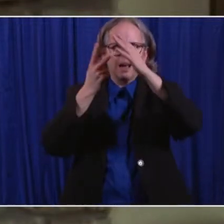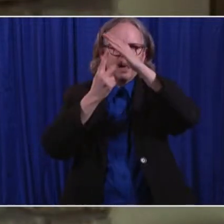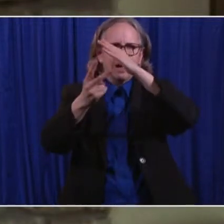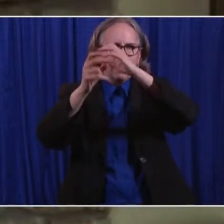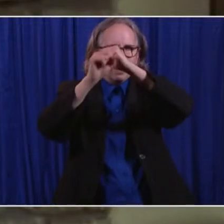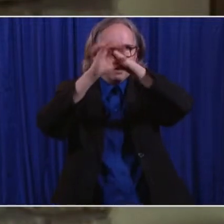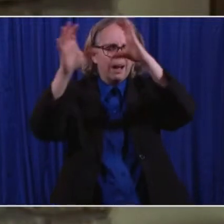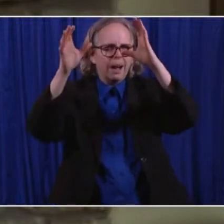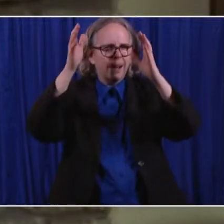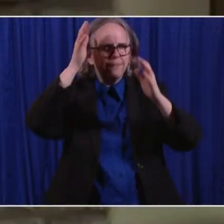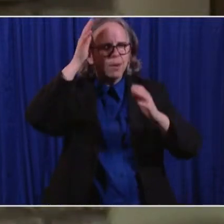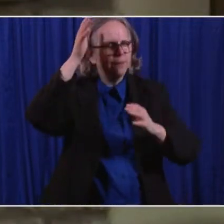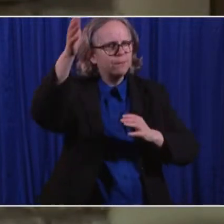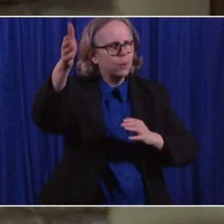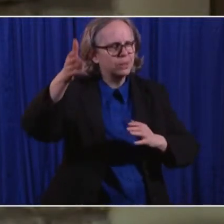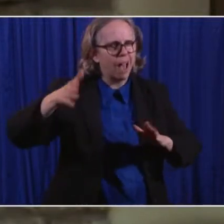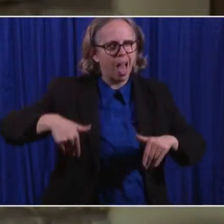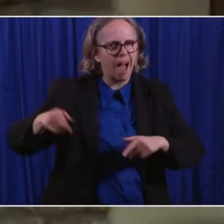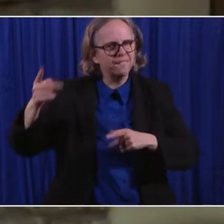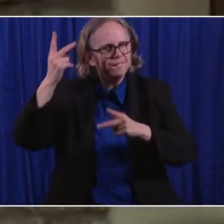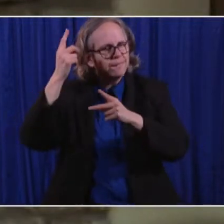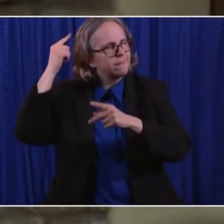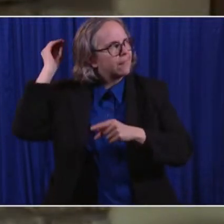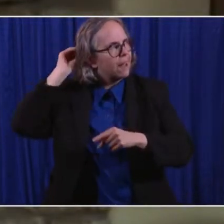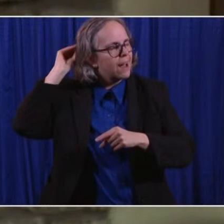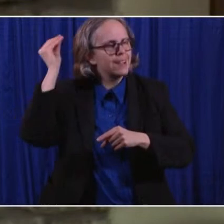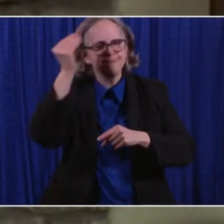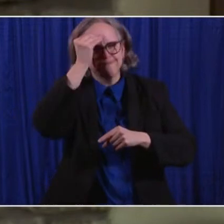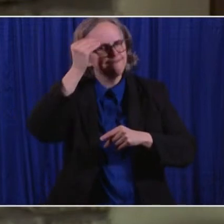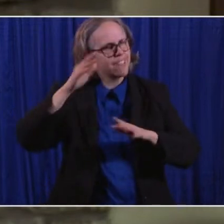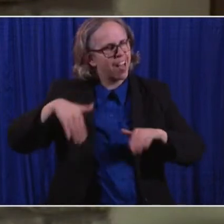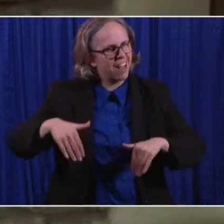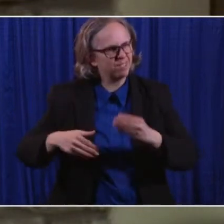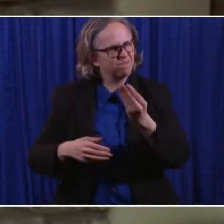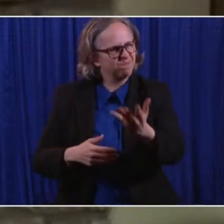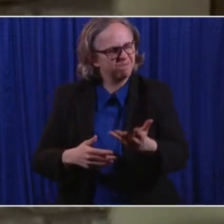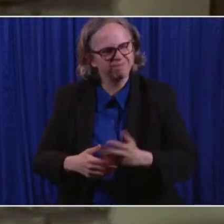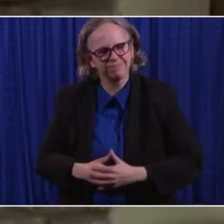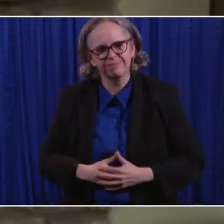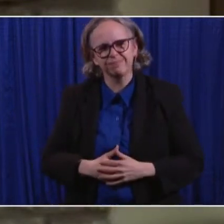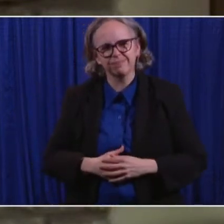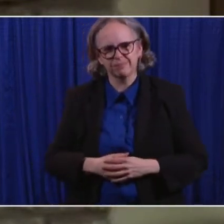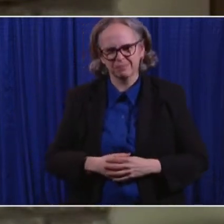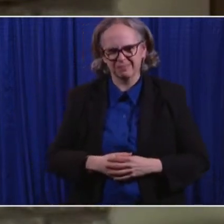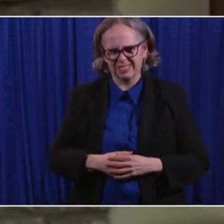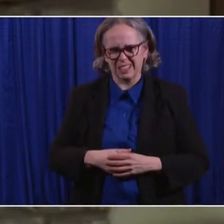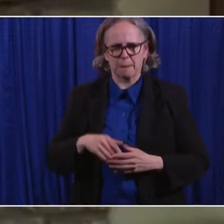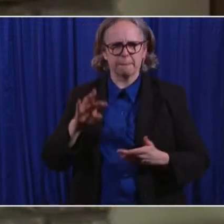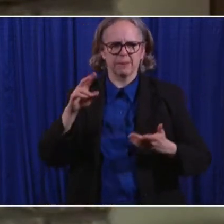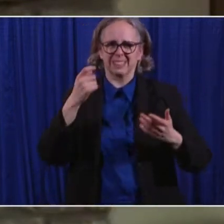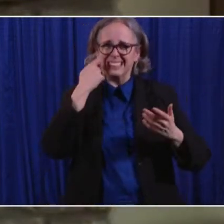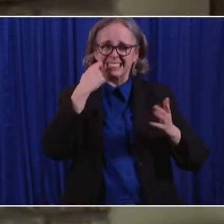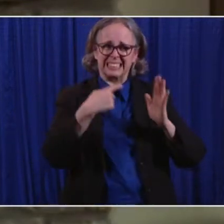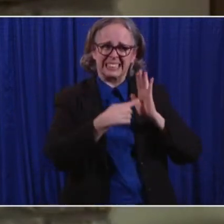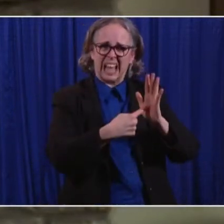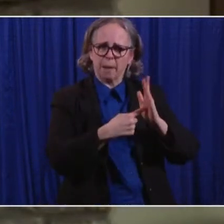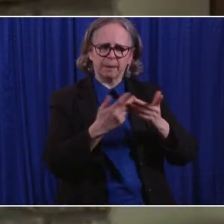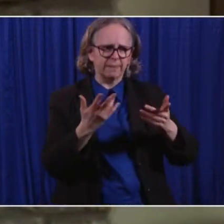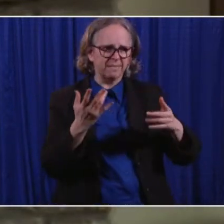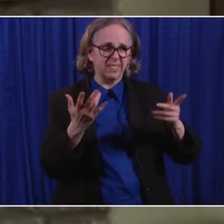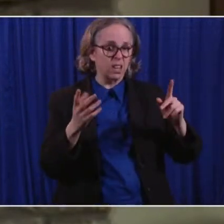exists. And the circumstances of someone coming into this country who has Ebola is not far-fetched. And